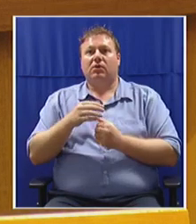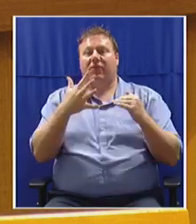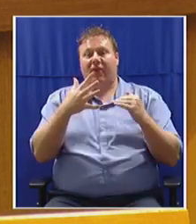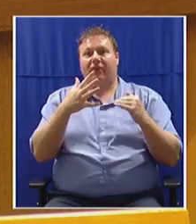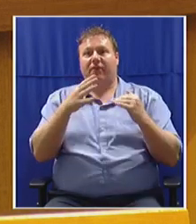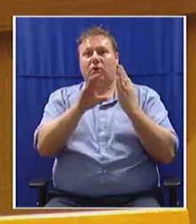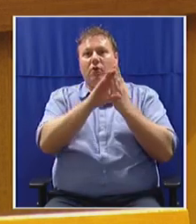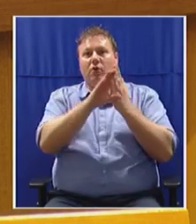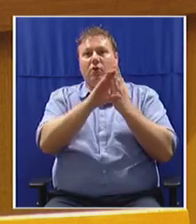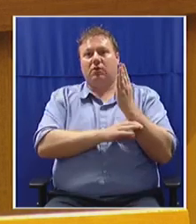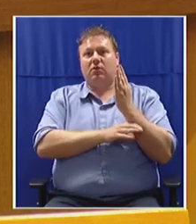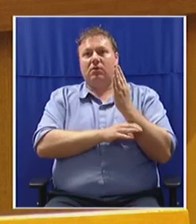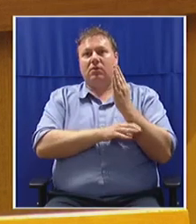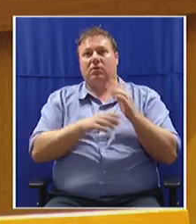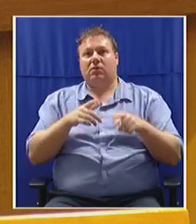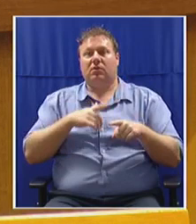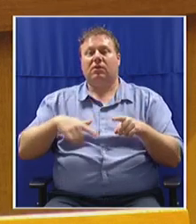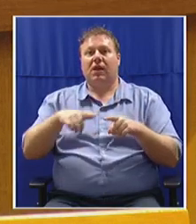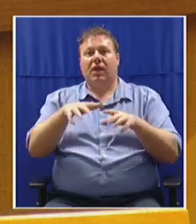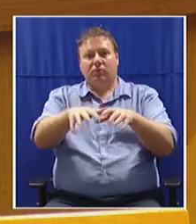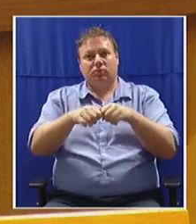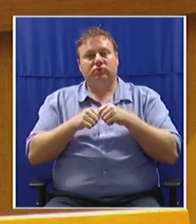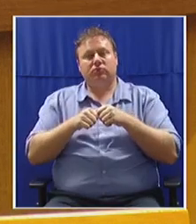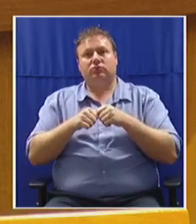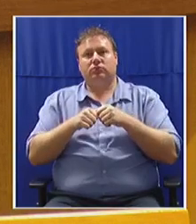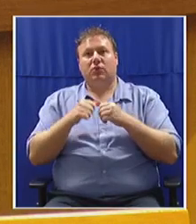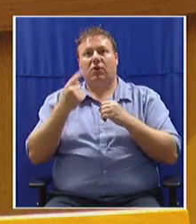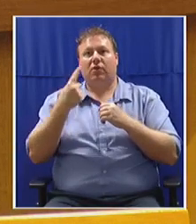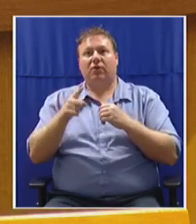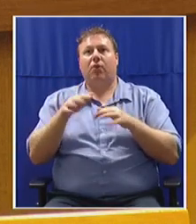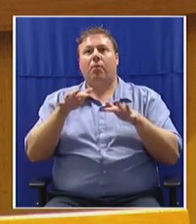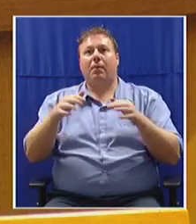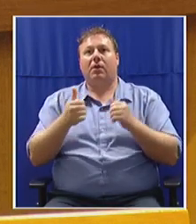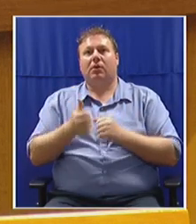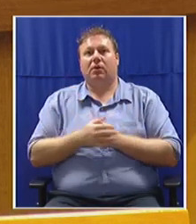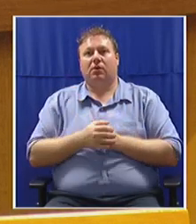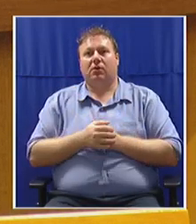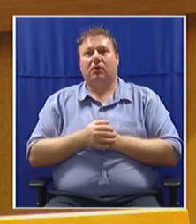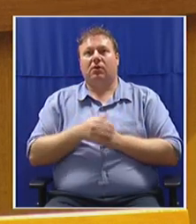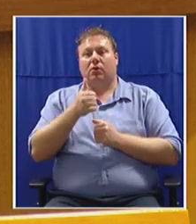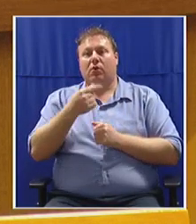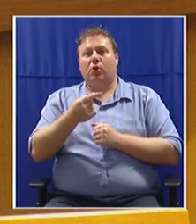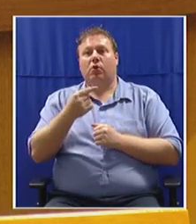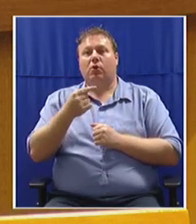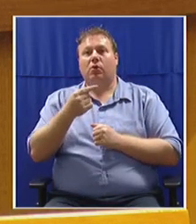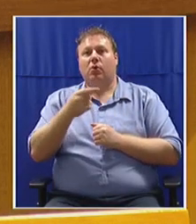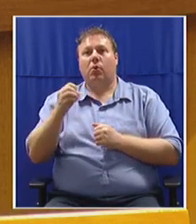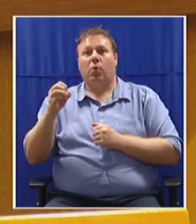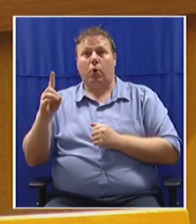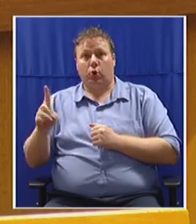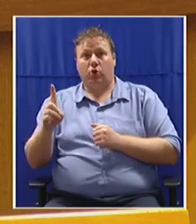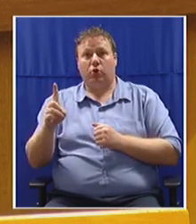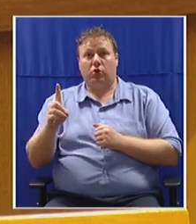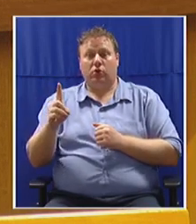for expropriation for the public good. Good supports land reform, land tenure, land